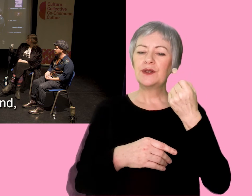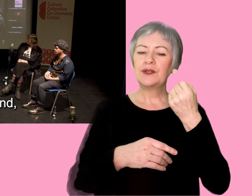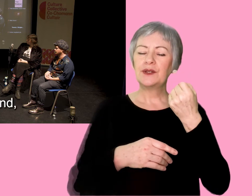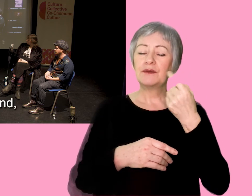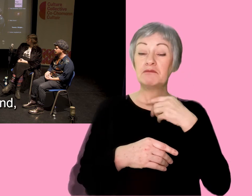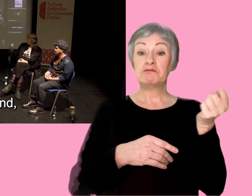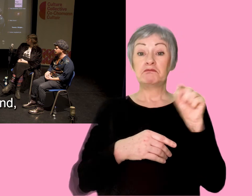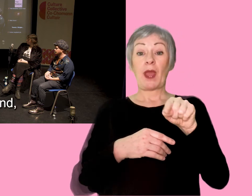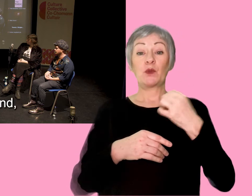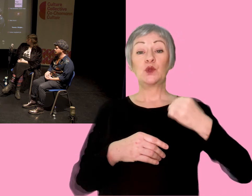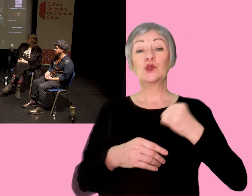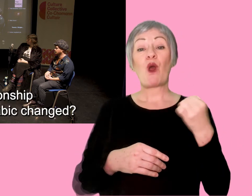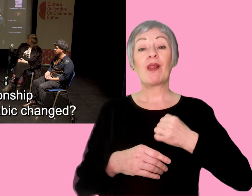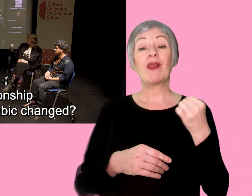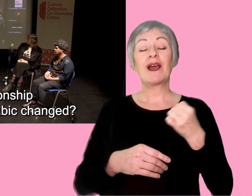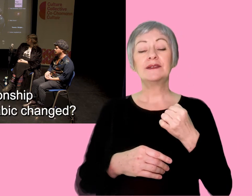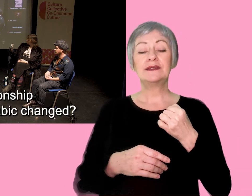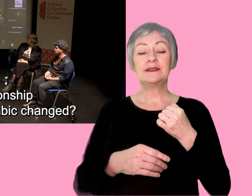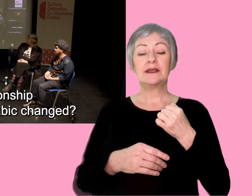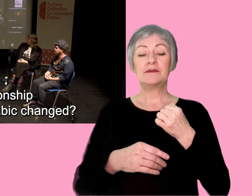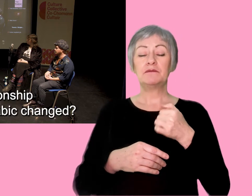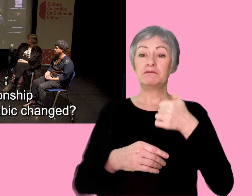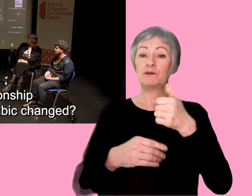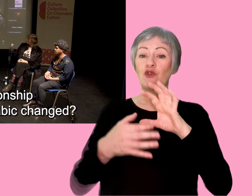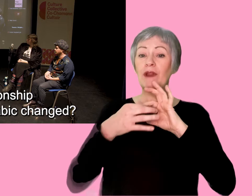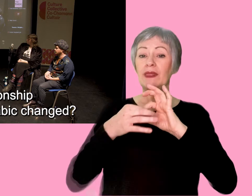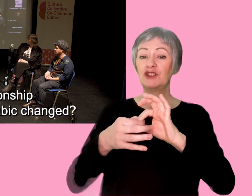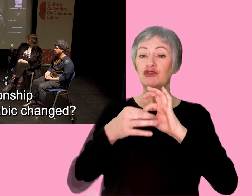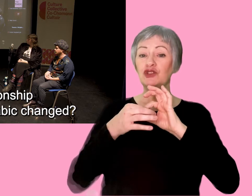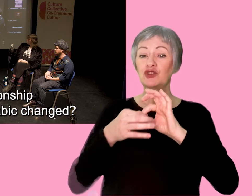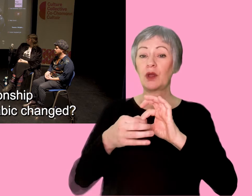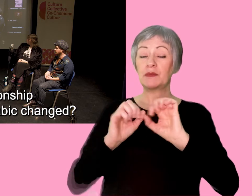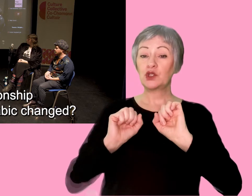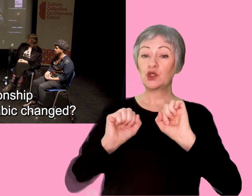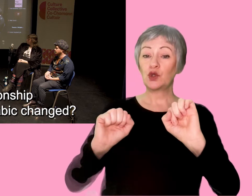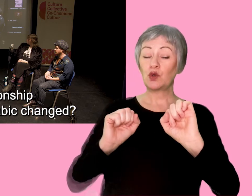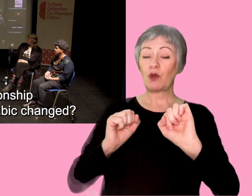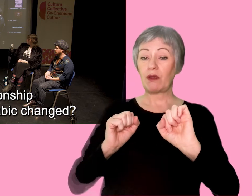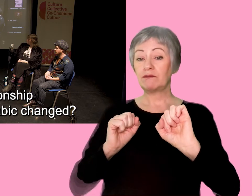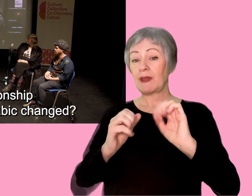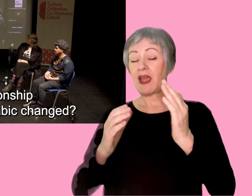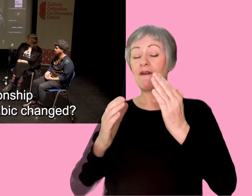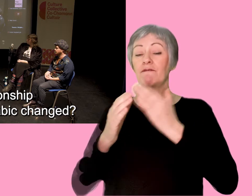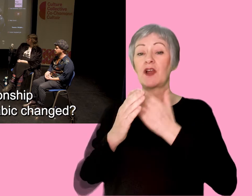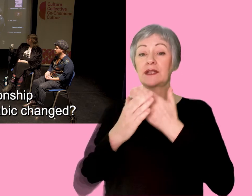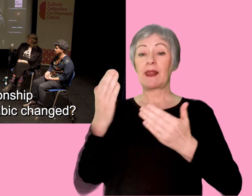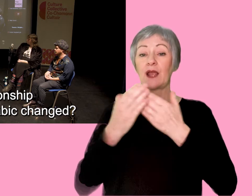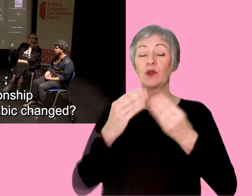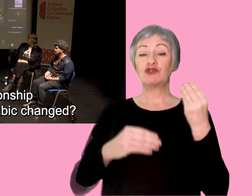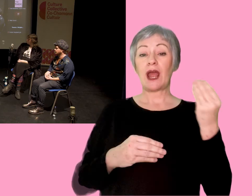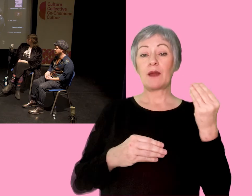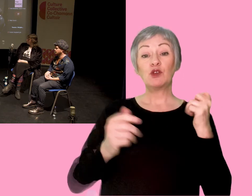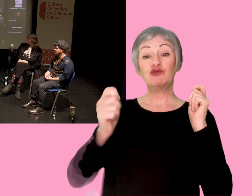coming to Scotland, how has your relationship to your first language of Arabic